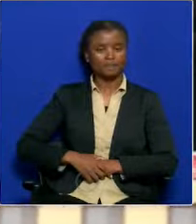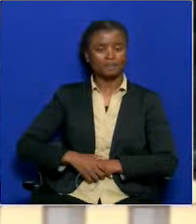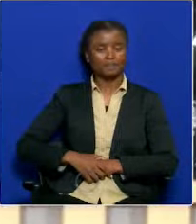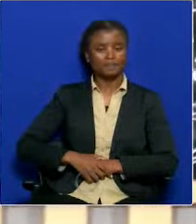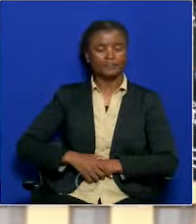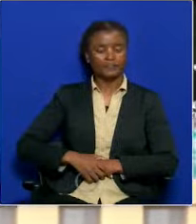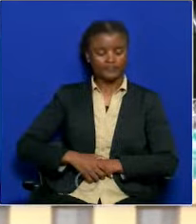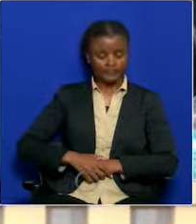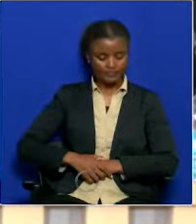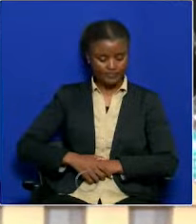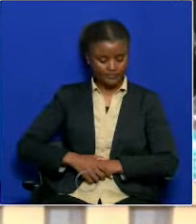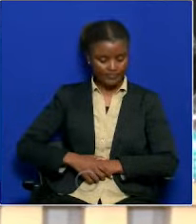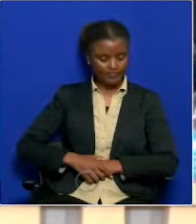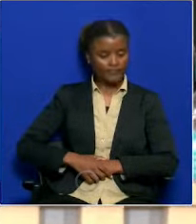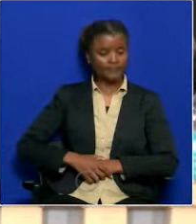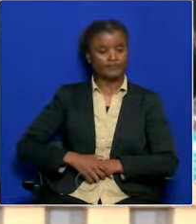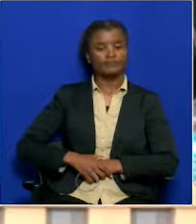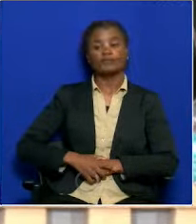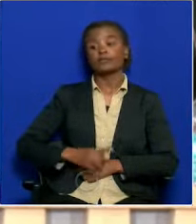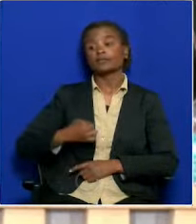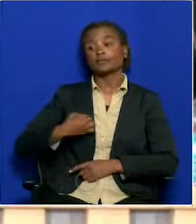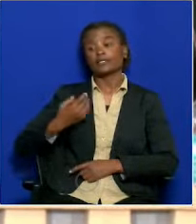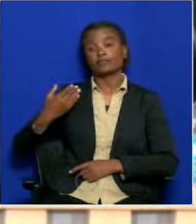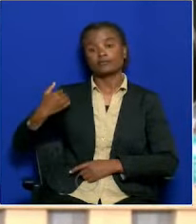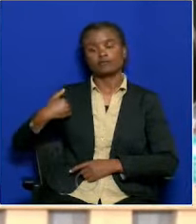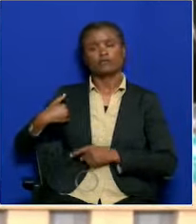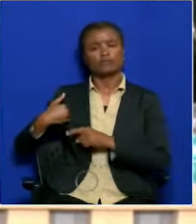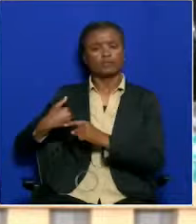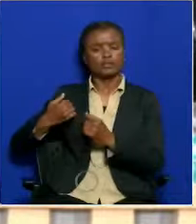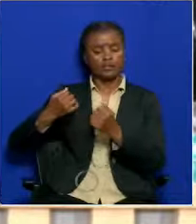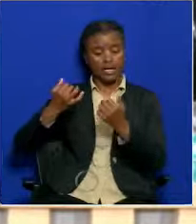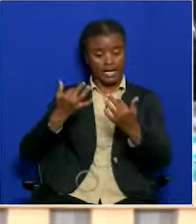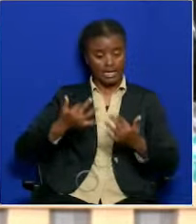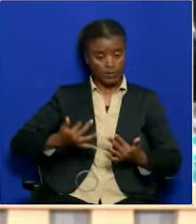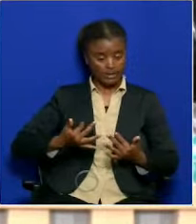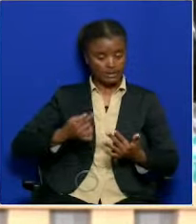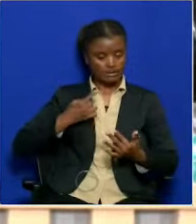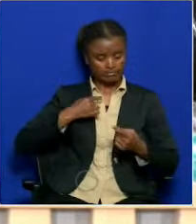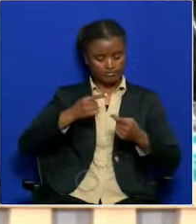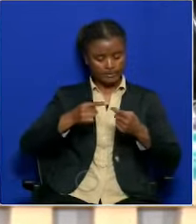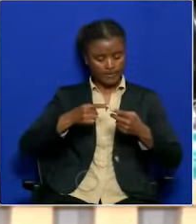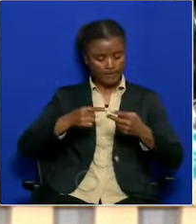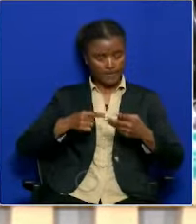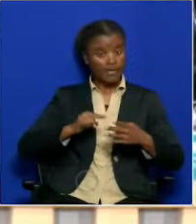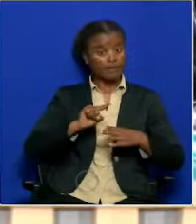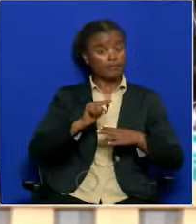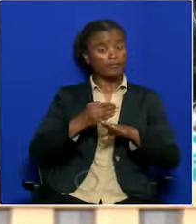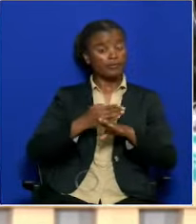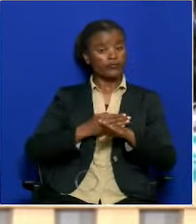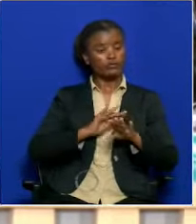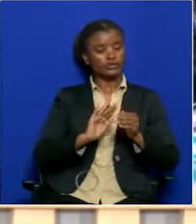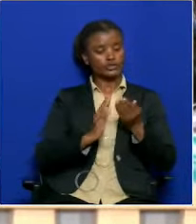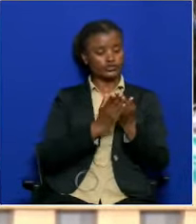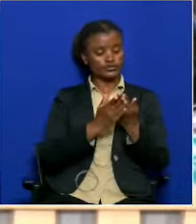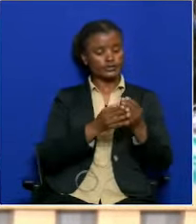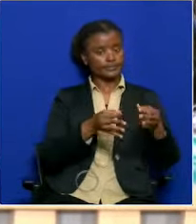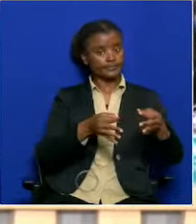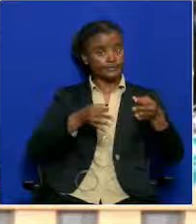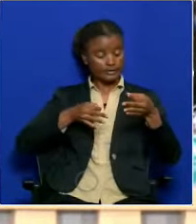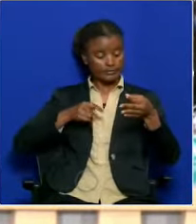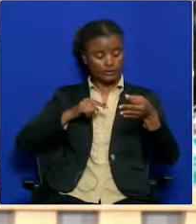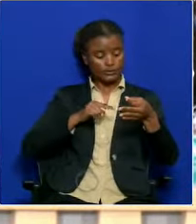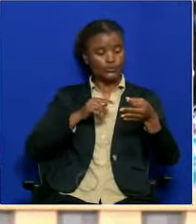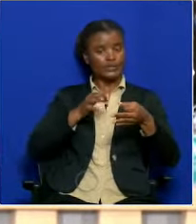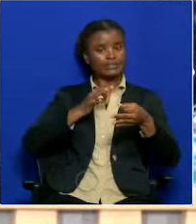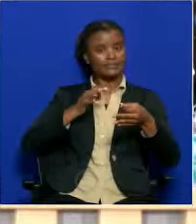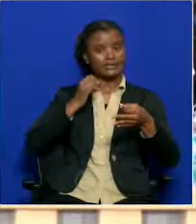General, I did the math because I used the annexure you gave us where you indicated and highlighted the transactions that